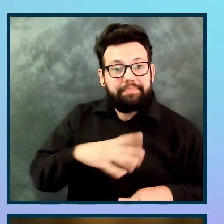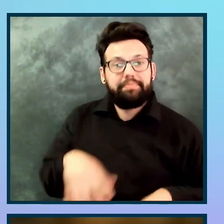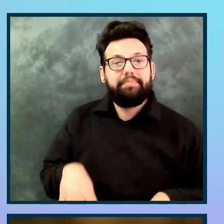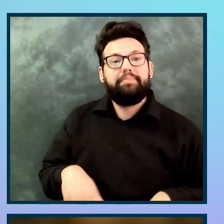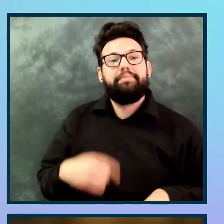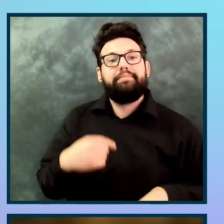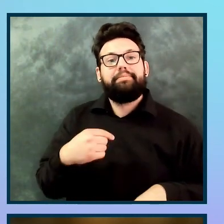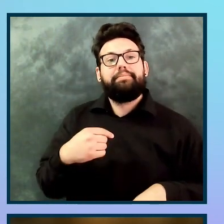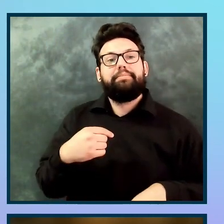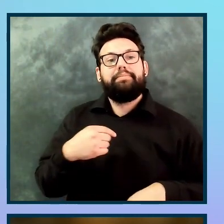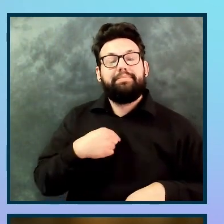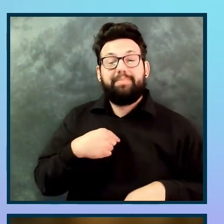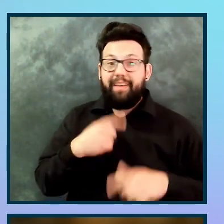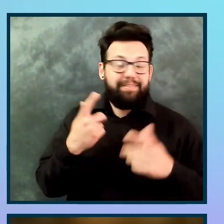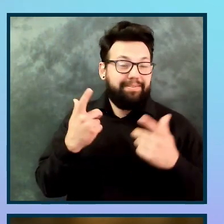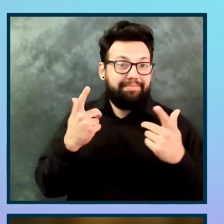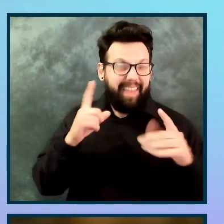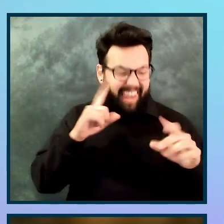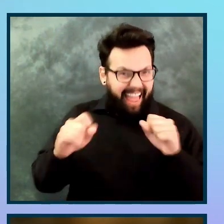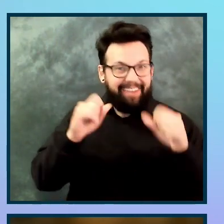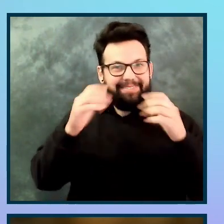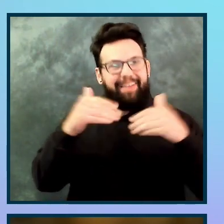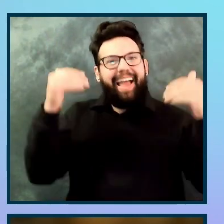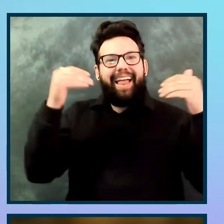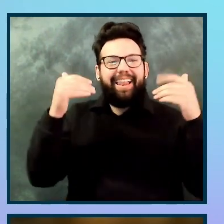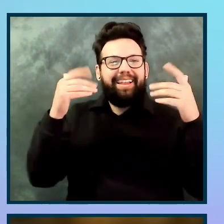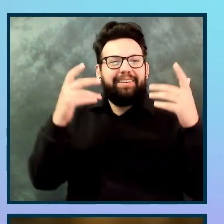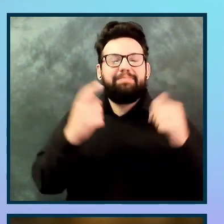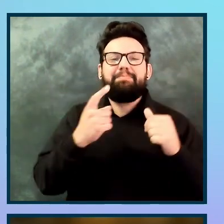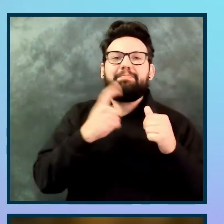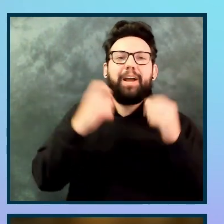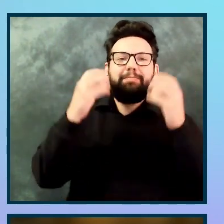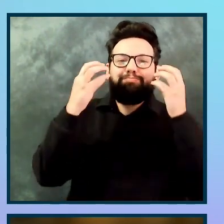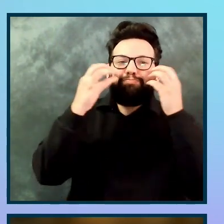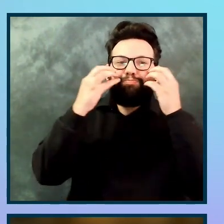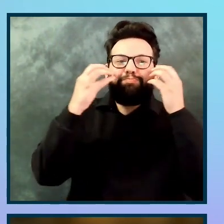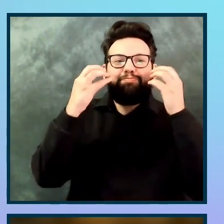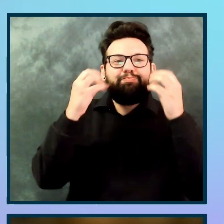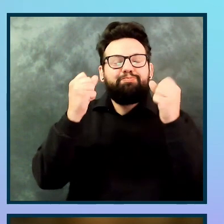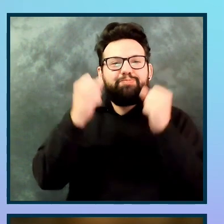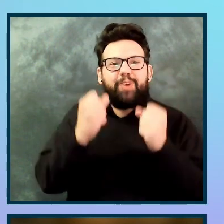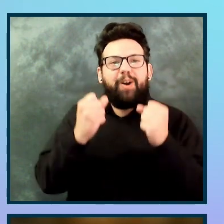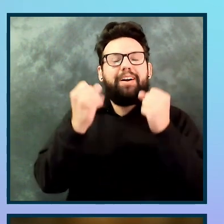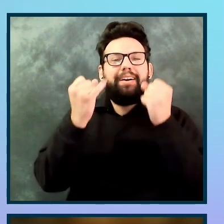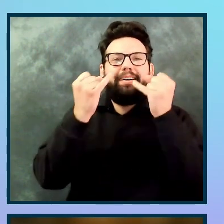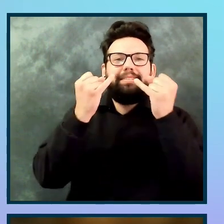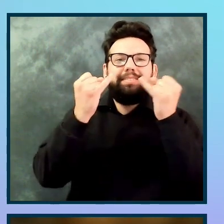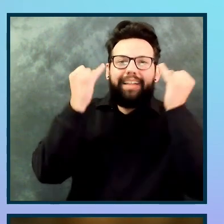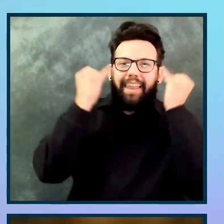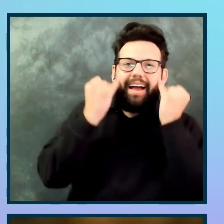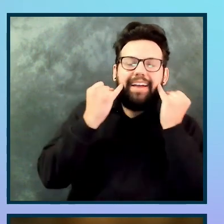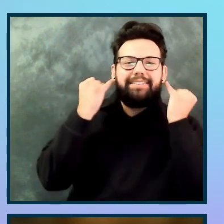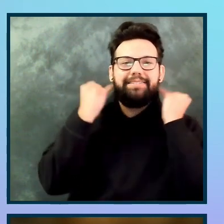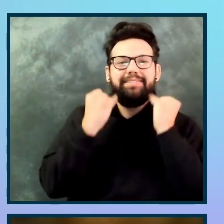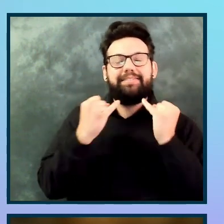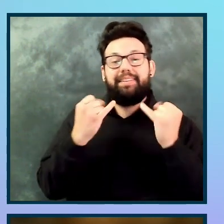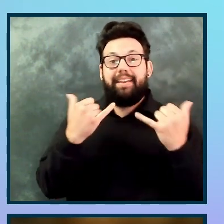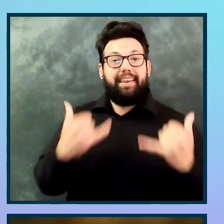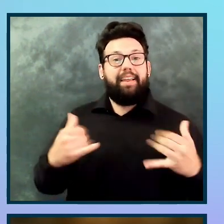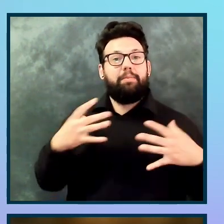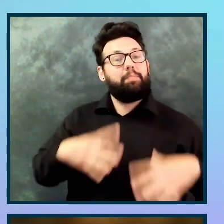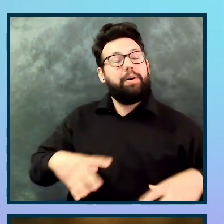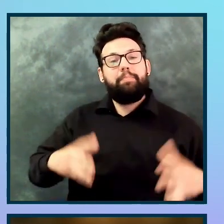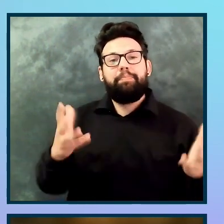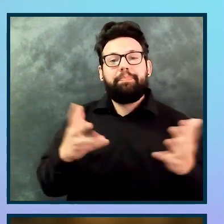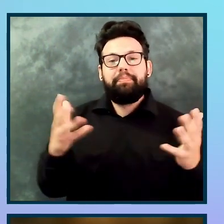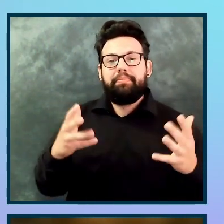consider a bright smile and rosy cheeks and deep Black lines. And I'm currently wearing